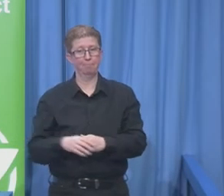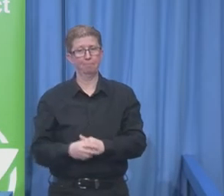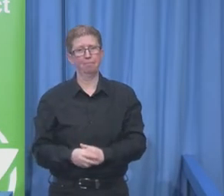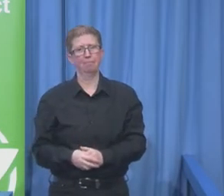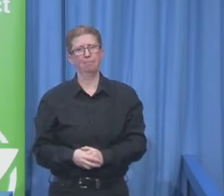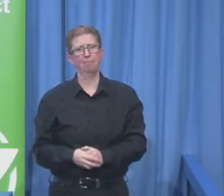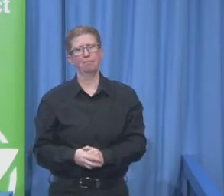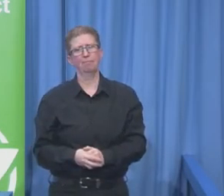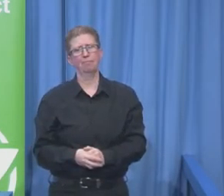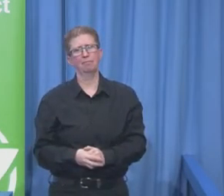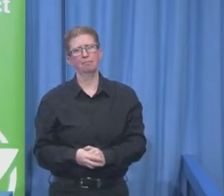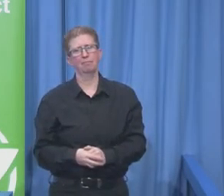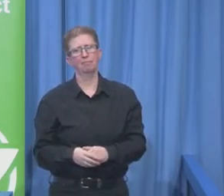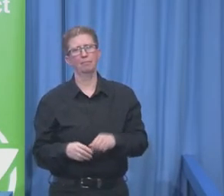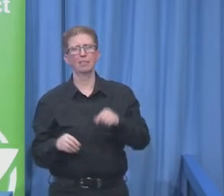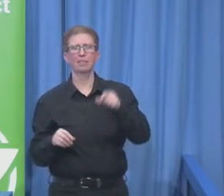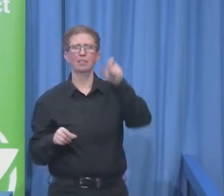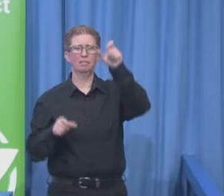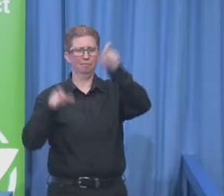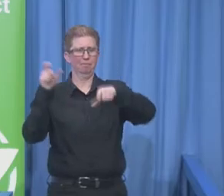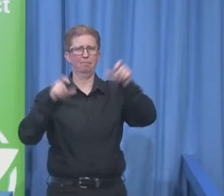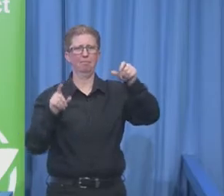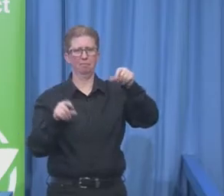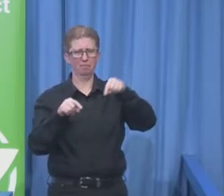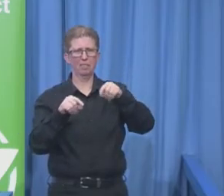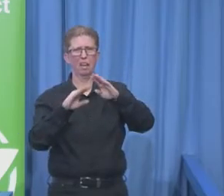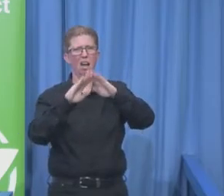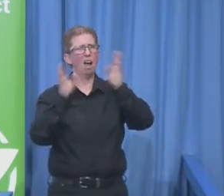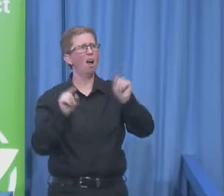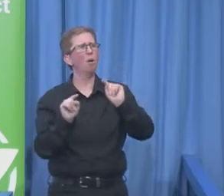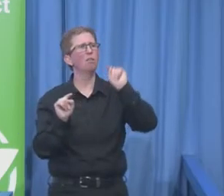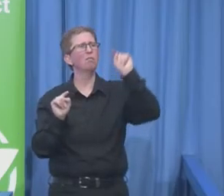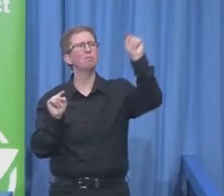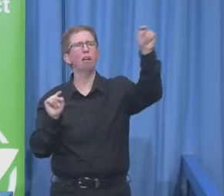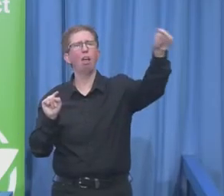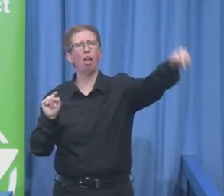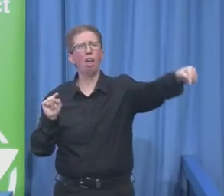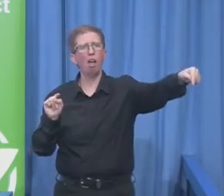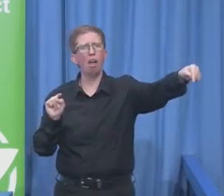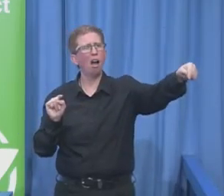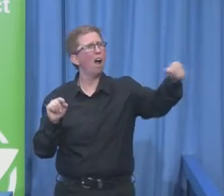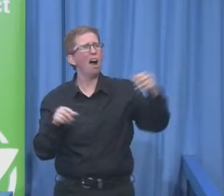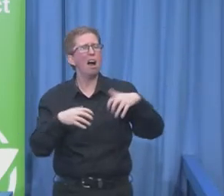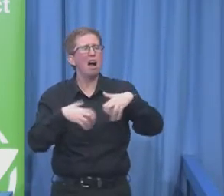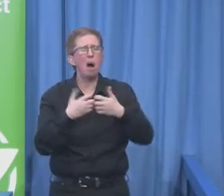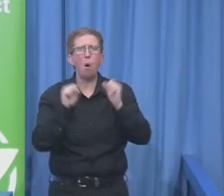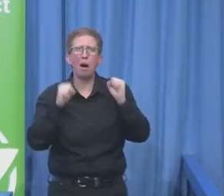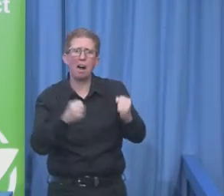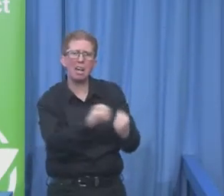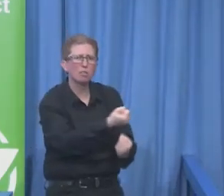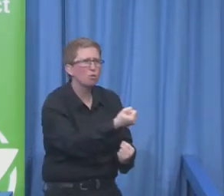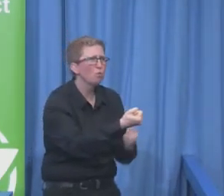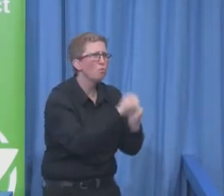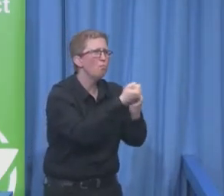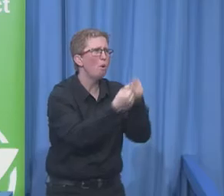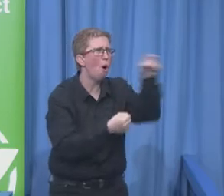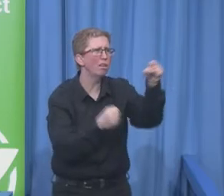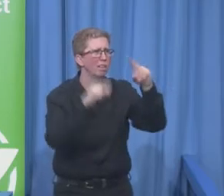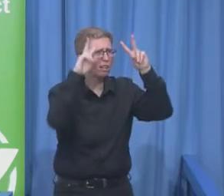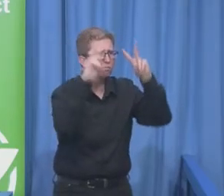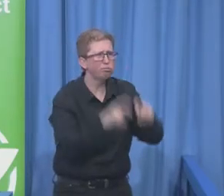employment. When we started working for people with disability, we find it's not at all a copy and paste model because the needs